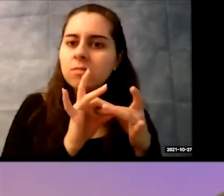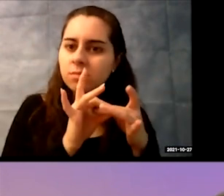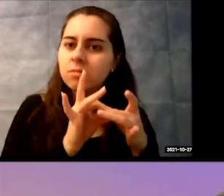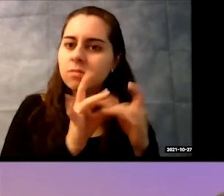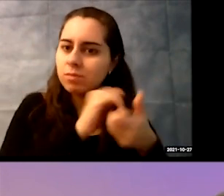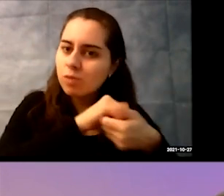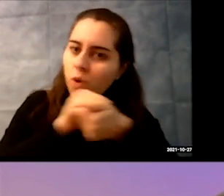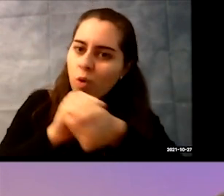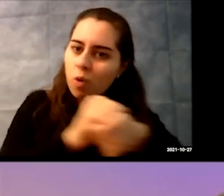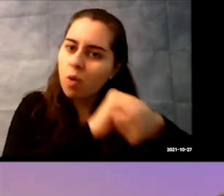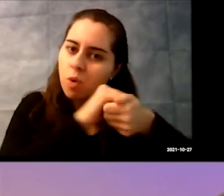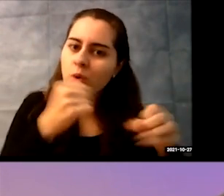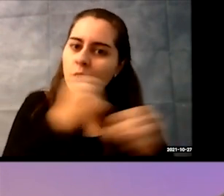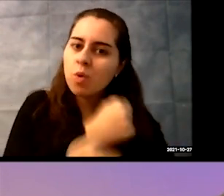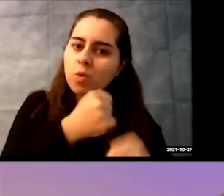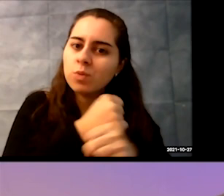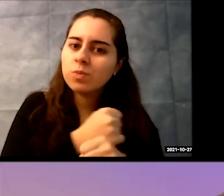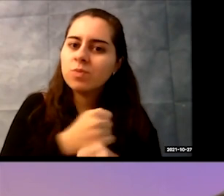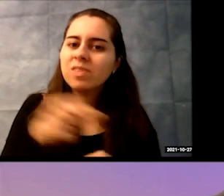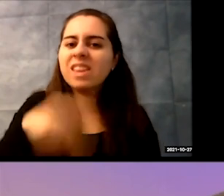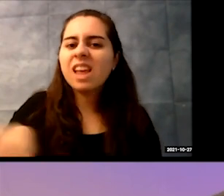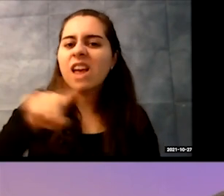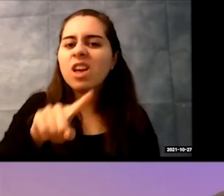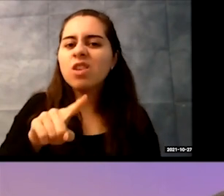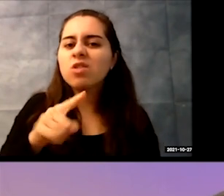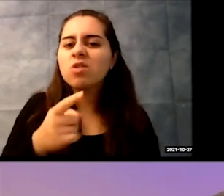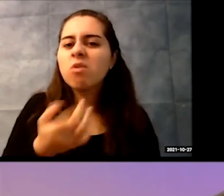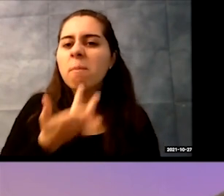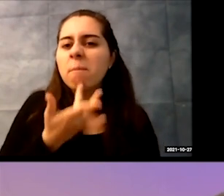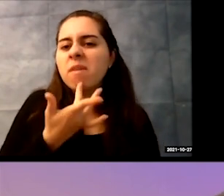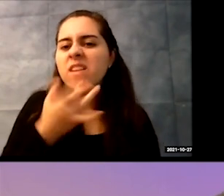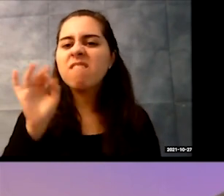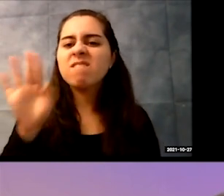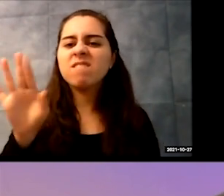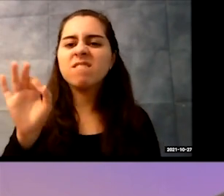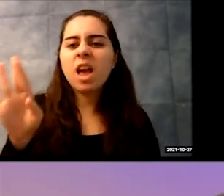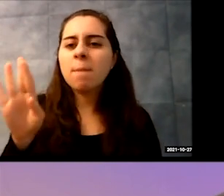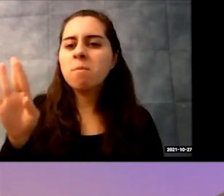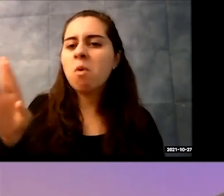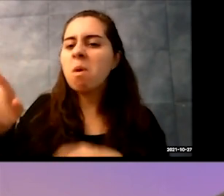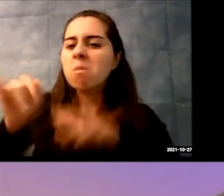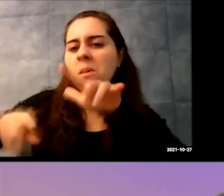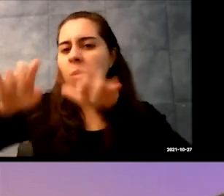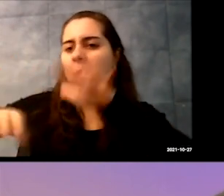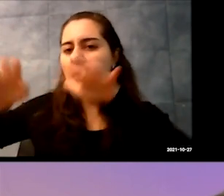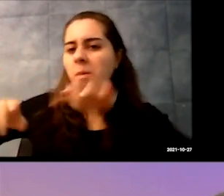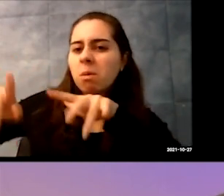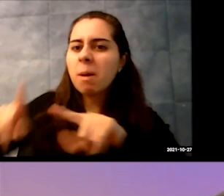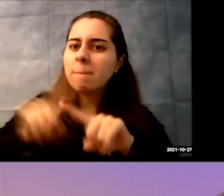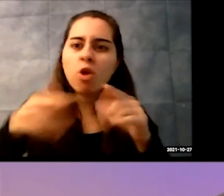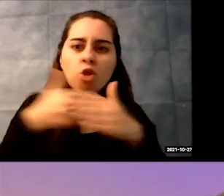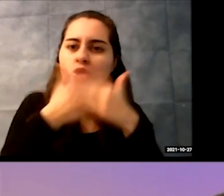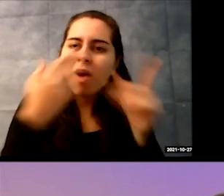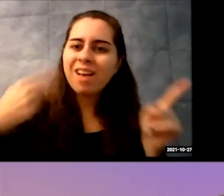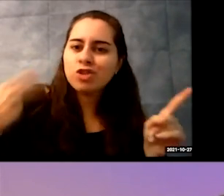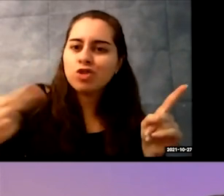they prefer blasting someone on Facebook and Twitter than studying the history of how we got to